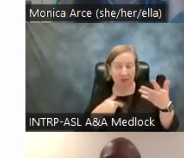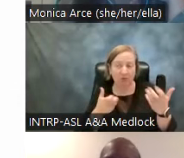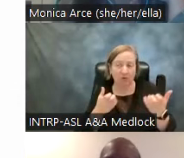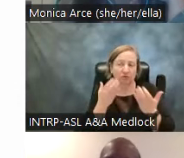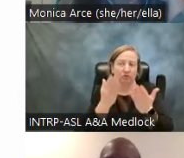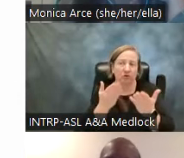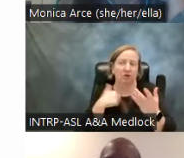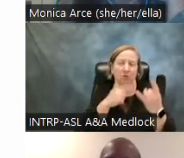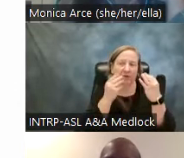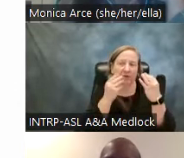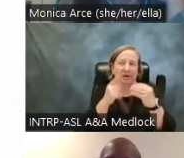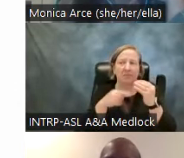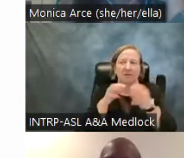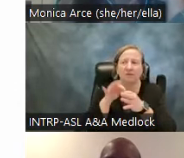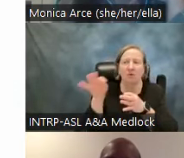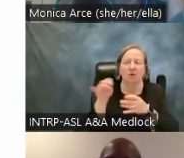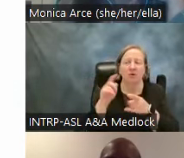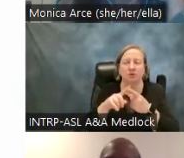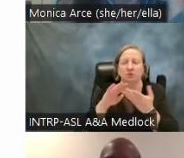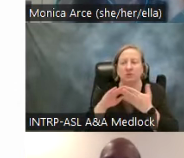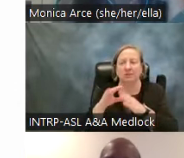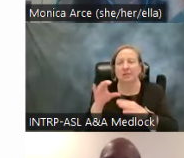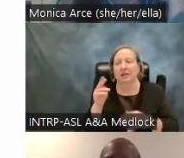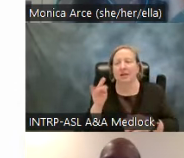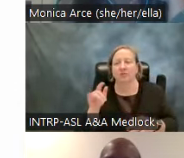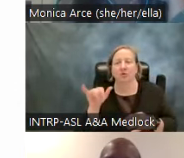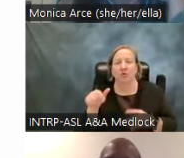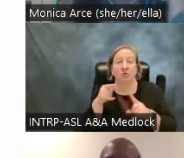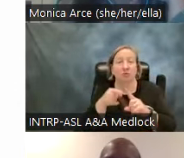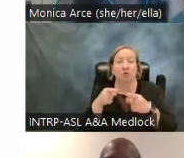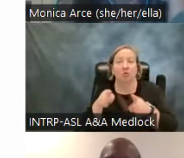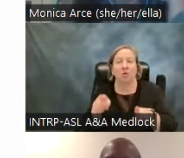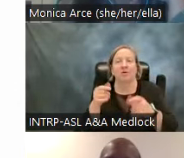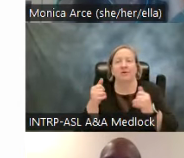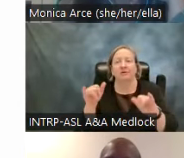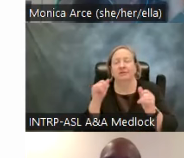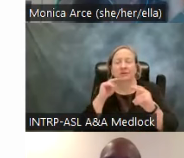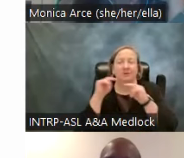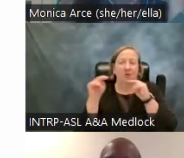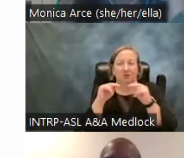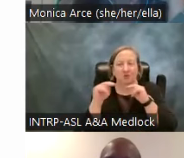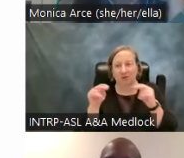that we think about forwarding to the City Council these 3 points while they're still in negotiations. So,